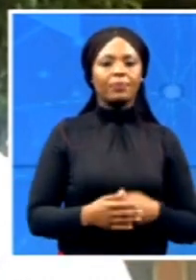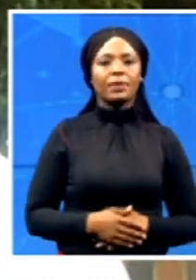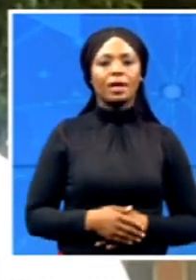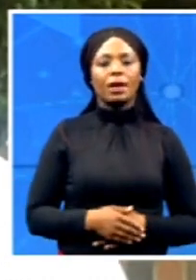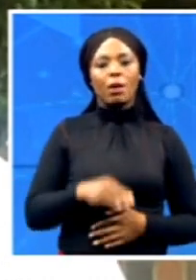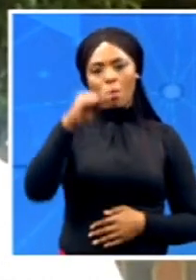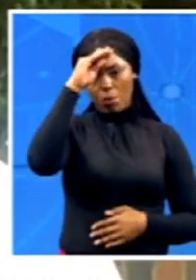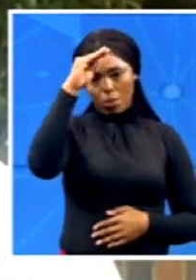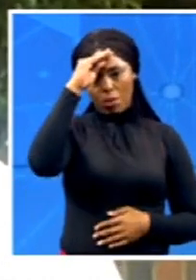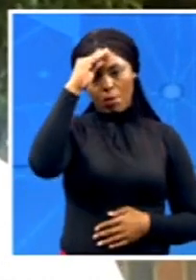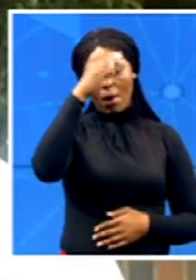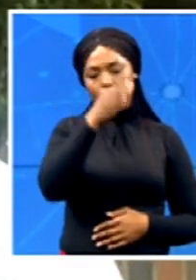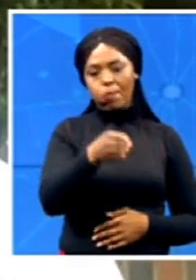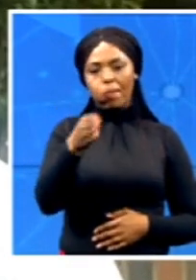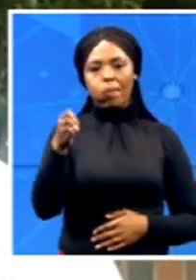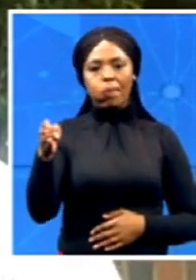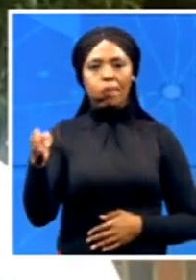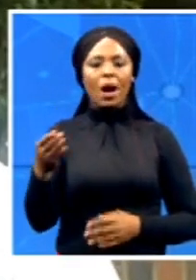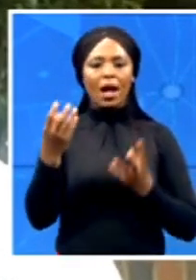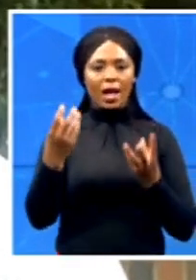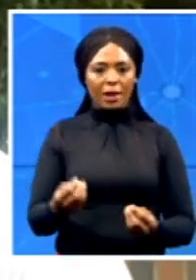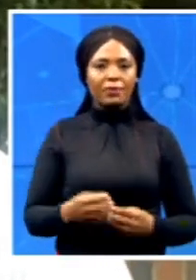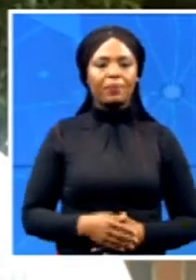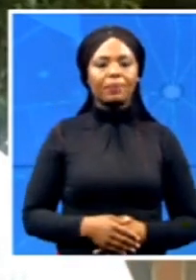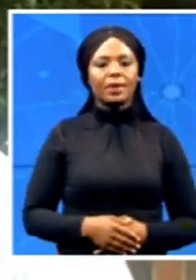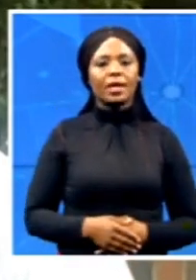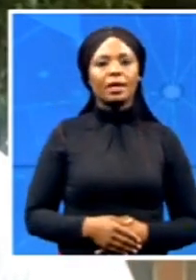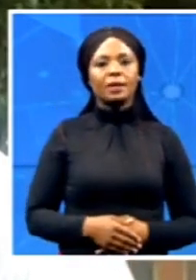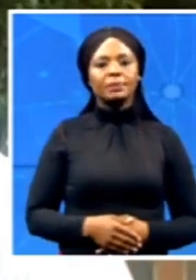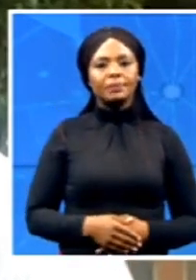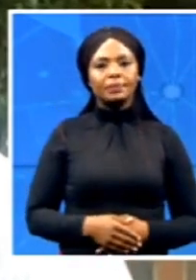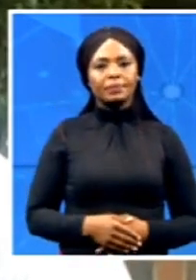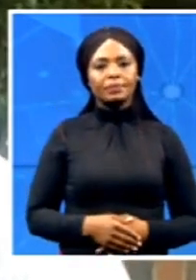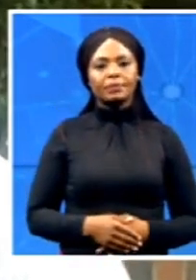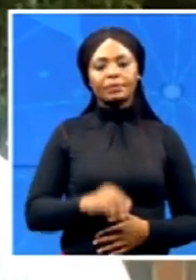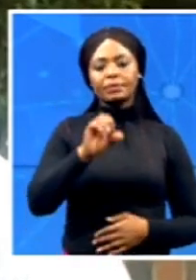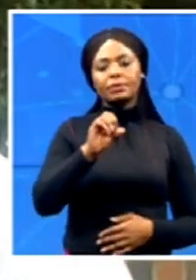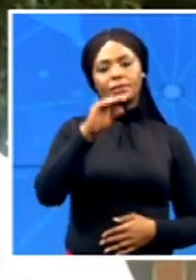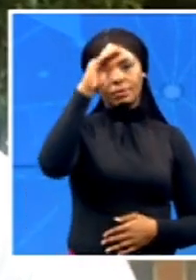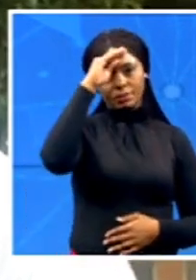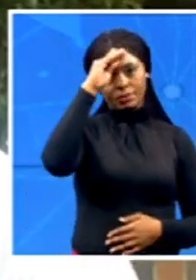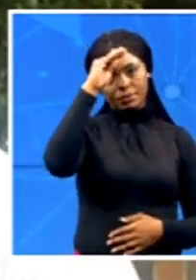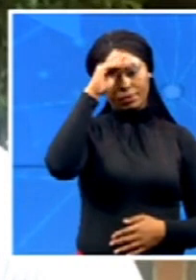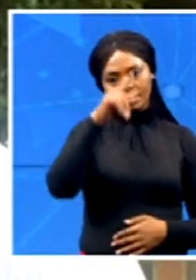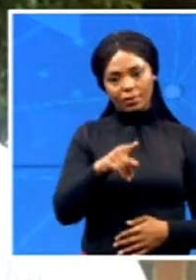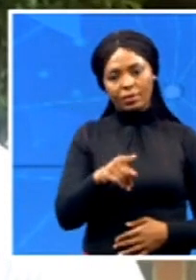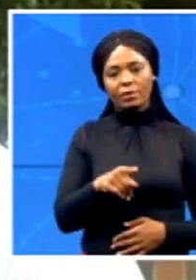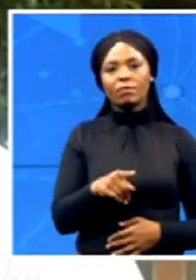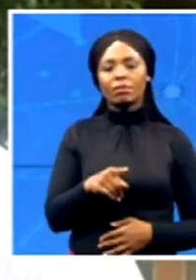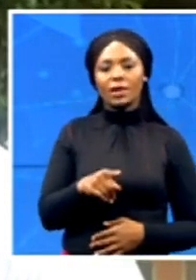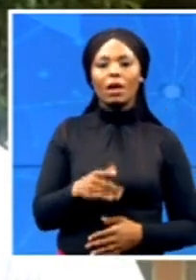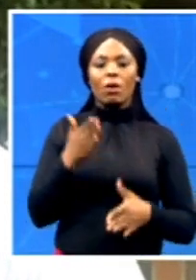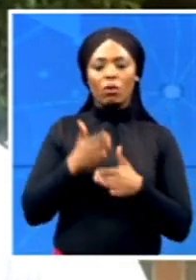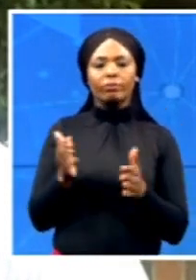also our police officers, I mean SAPS, that we are working closely with. We remember that